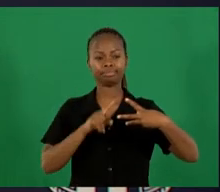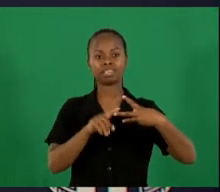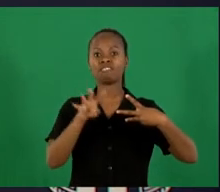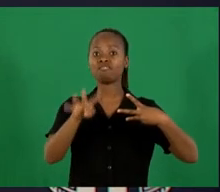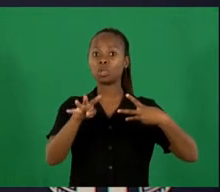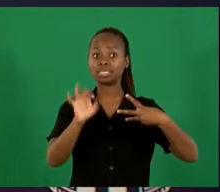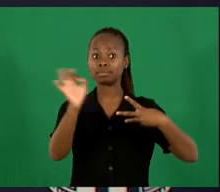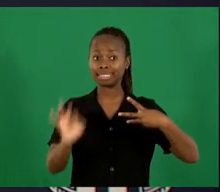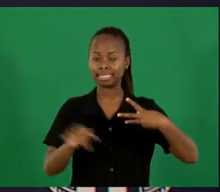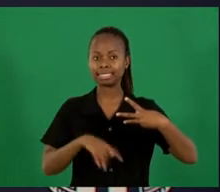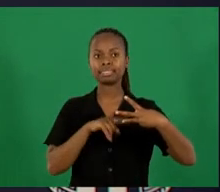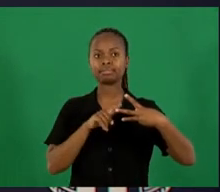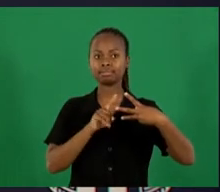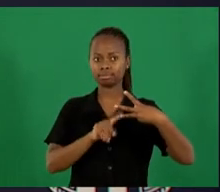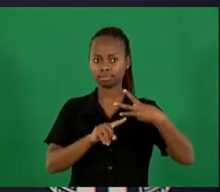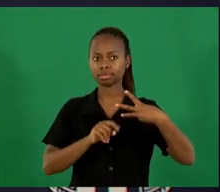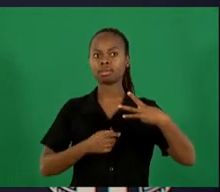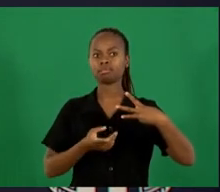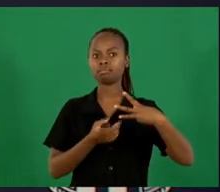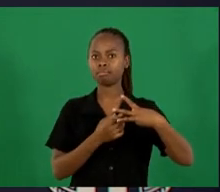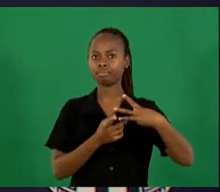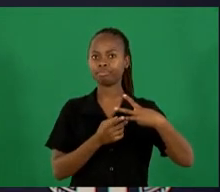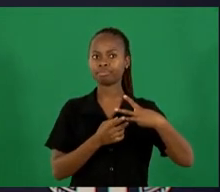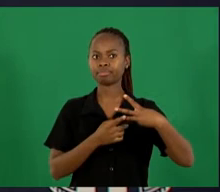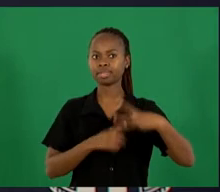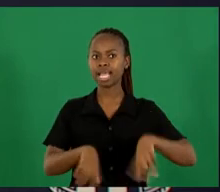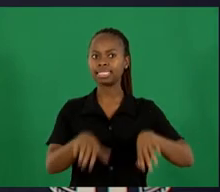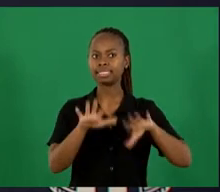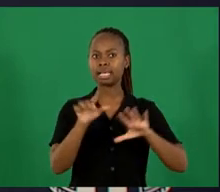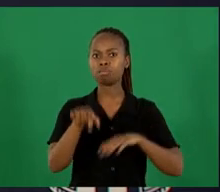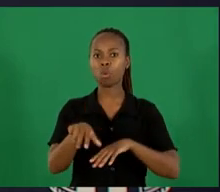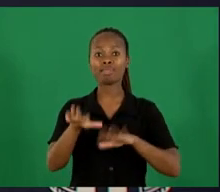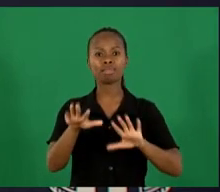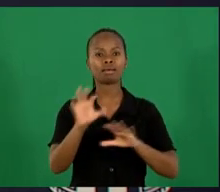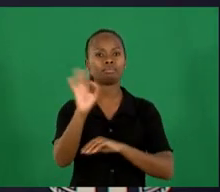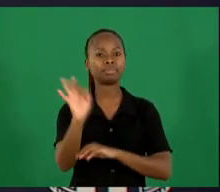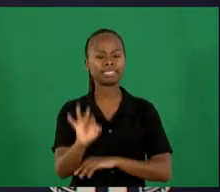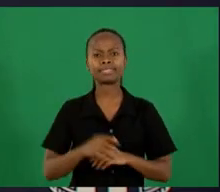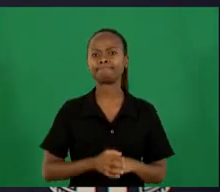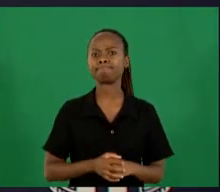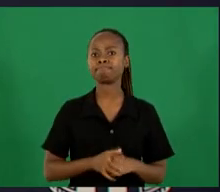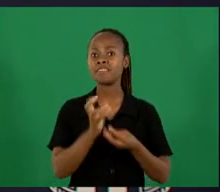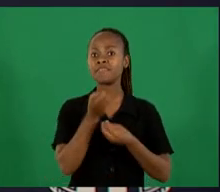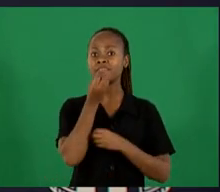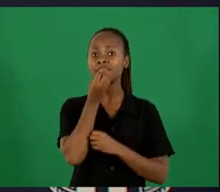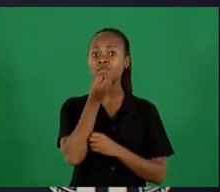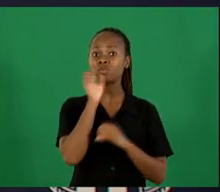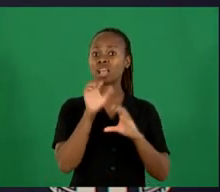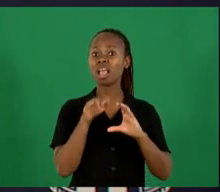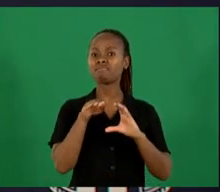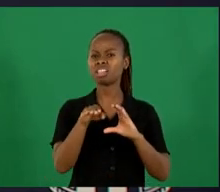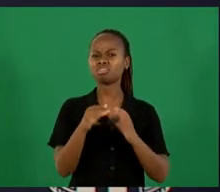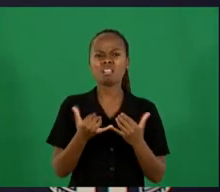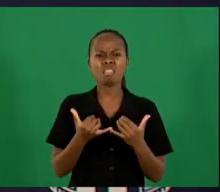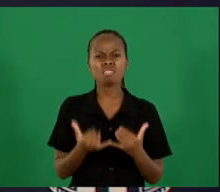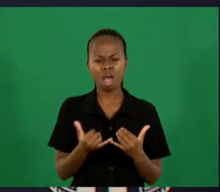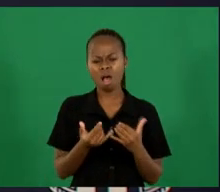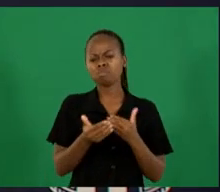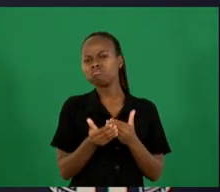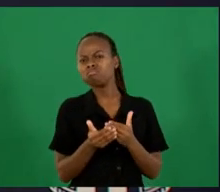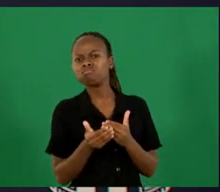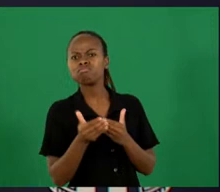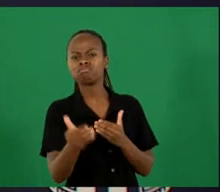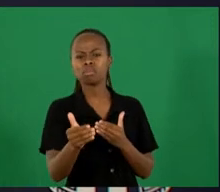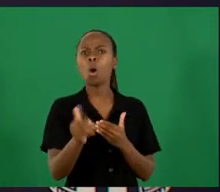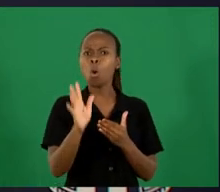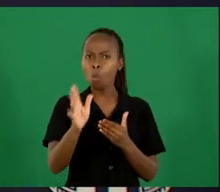2025. While global food price inflation continues to ease, local food price inflation is revised